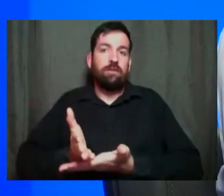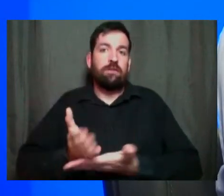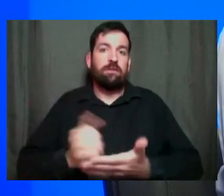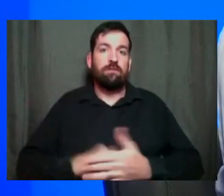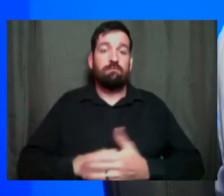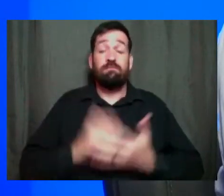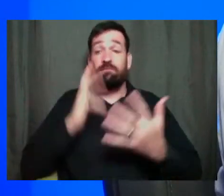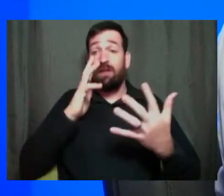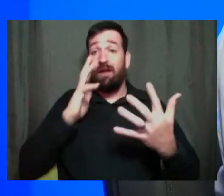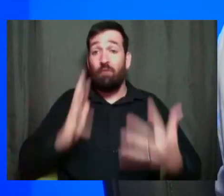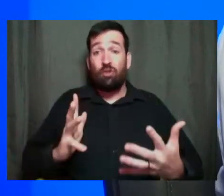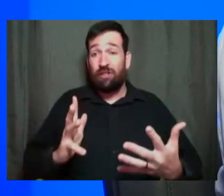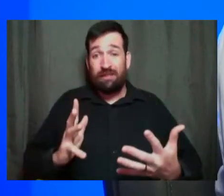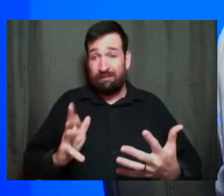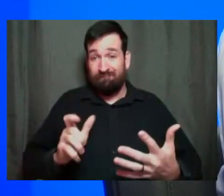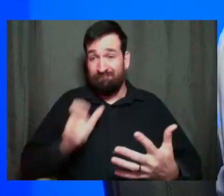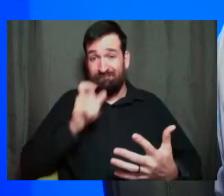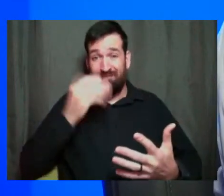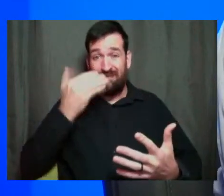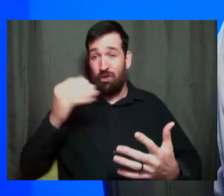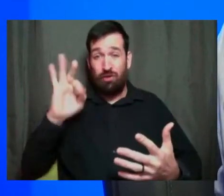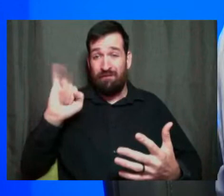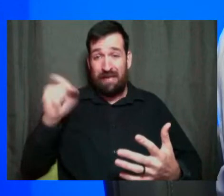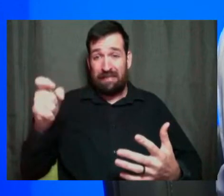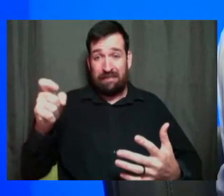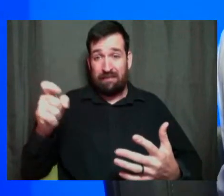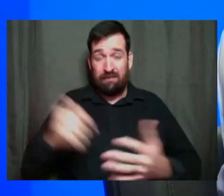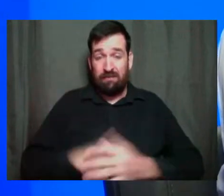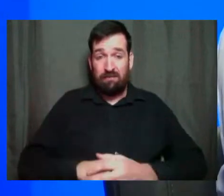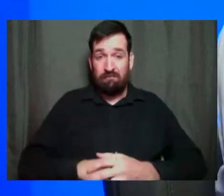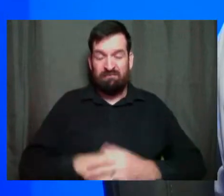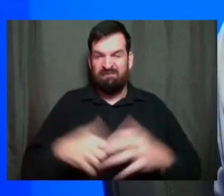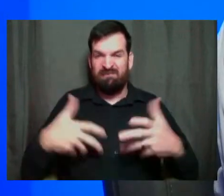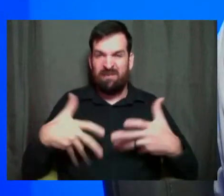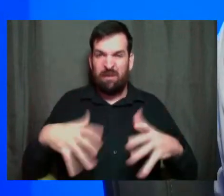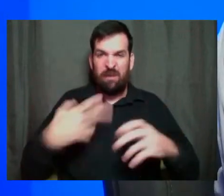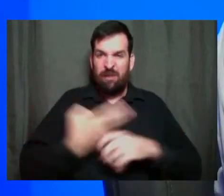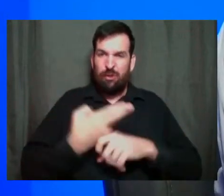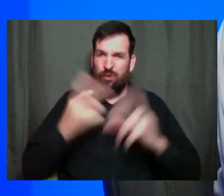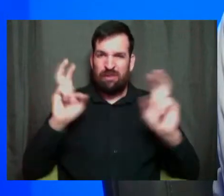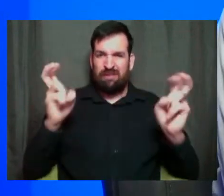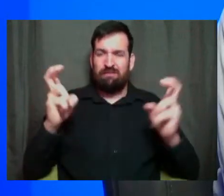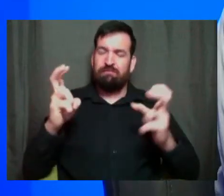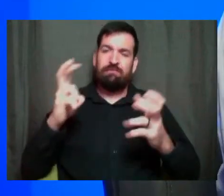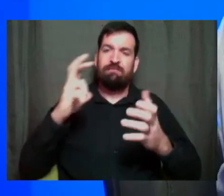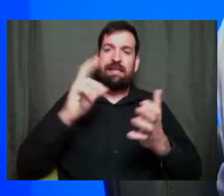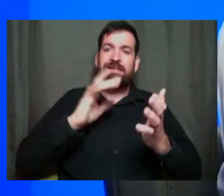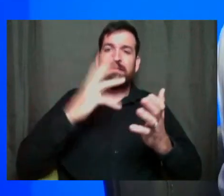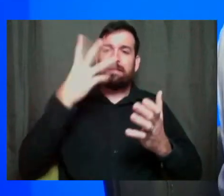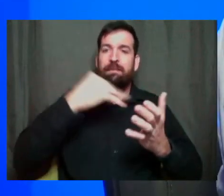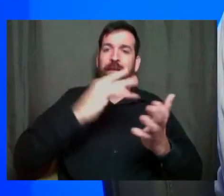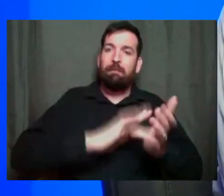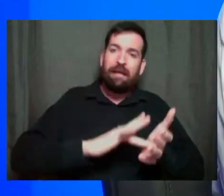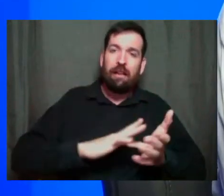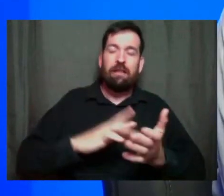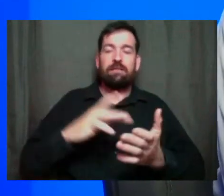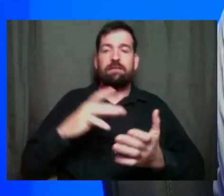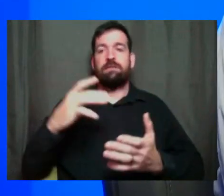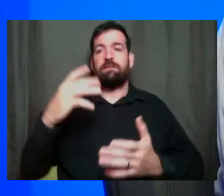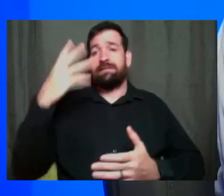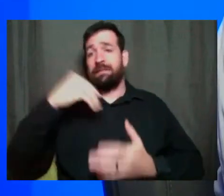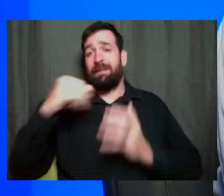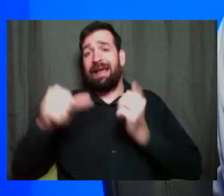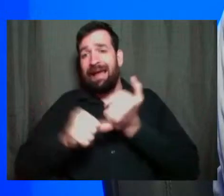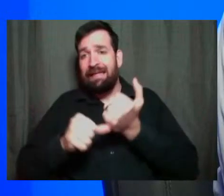real good fix for it. We don't necessarily like to use, quote, sleeping pills, sleeping aids, because sometimes I'll do that if it's a